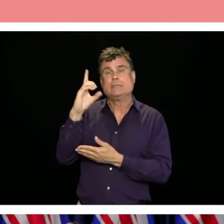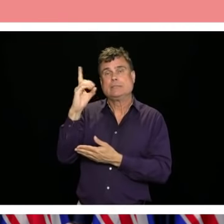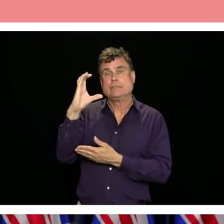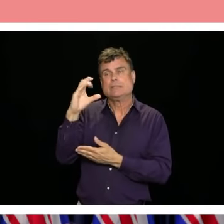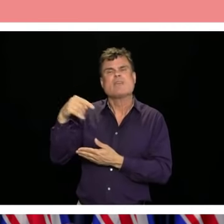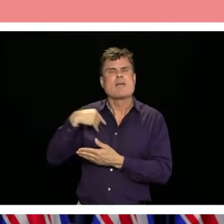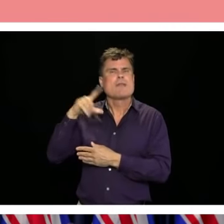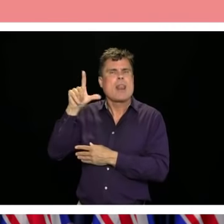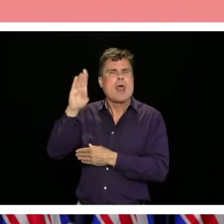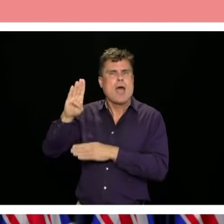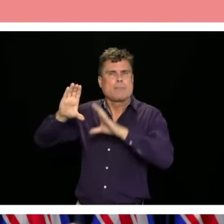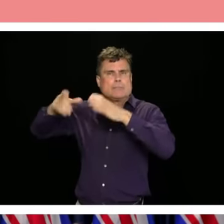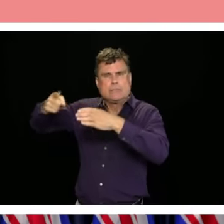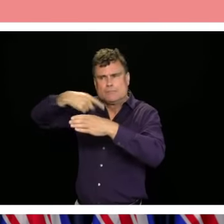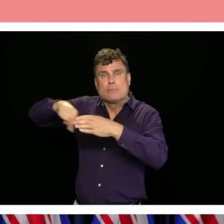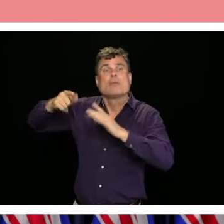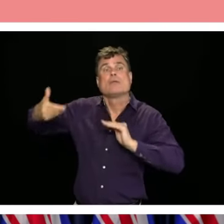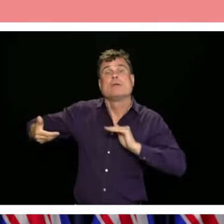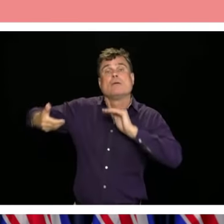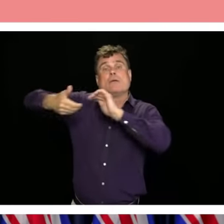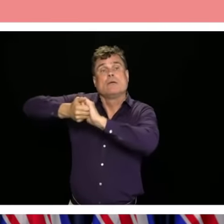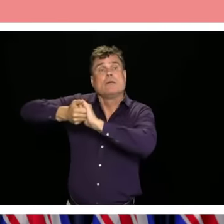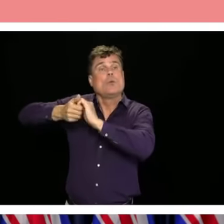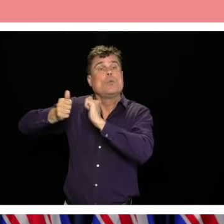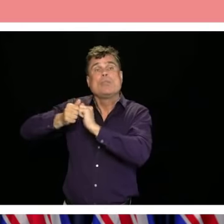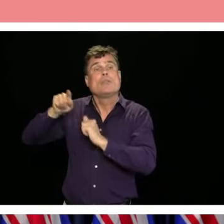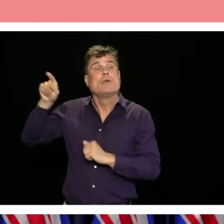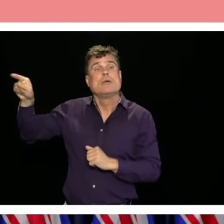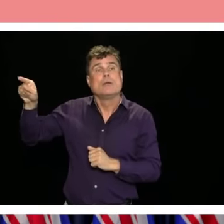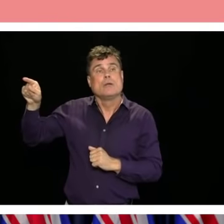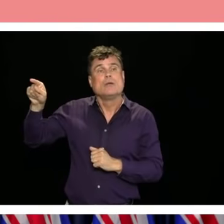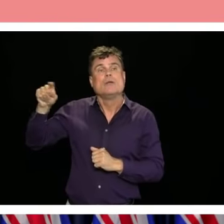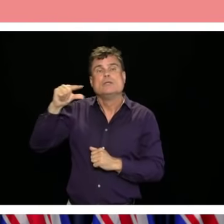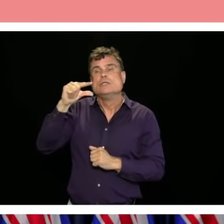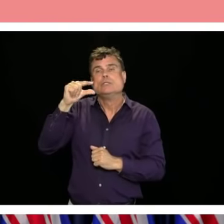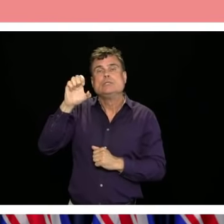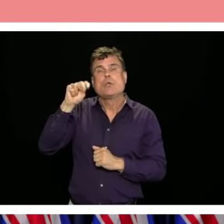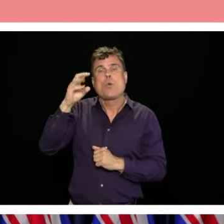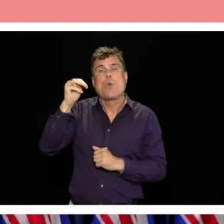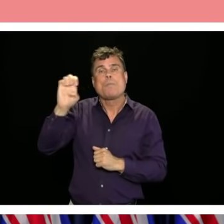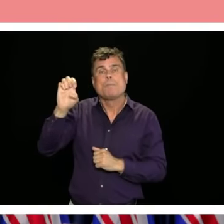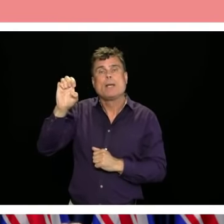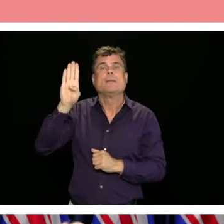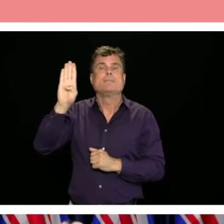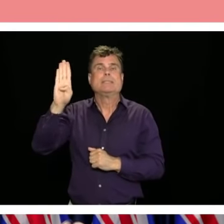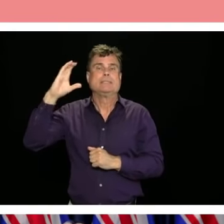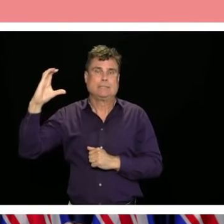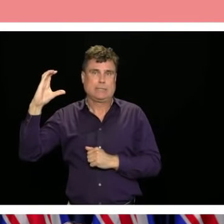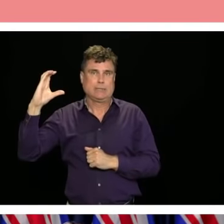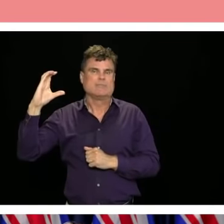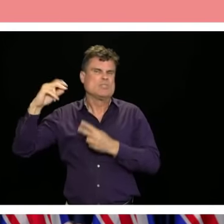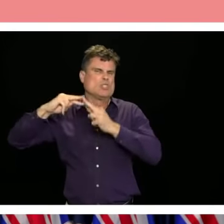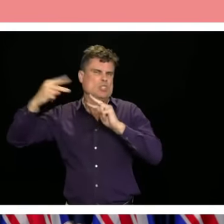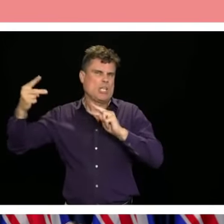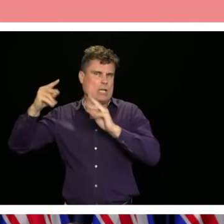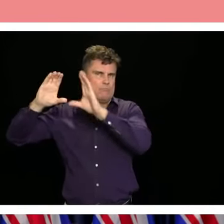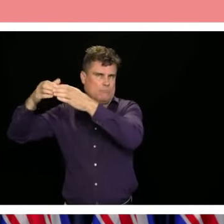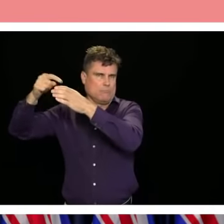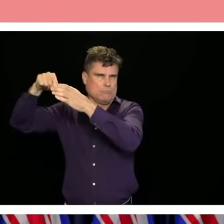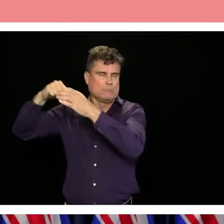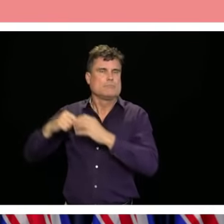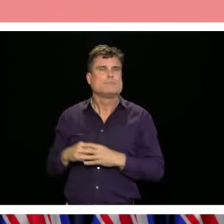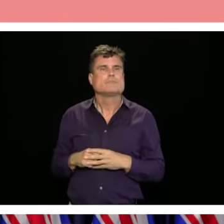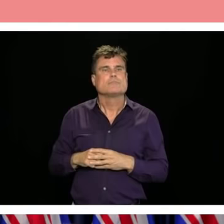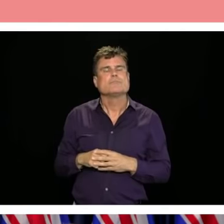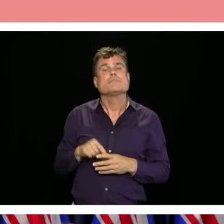The next I'm going to present some really interesting stuff that we've been doing. This is what we call